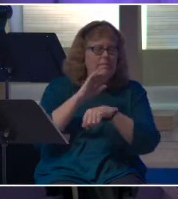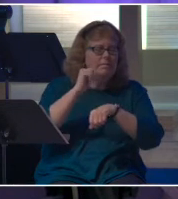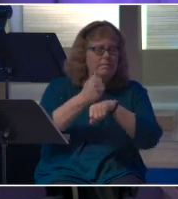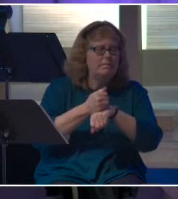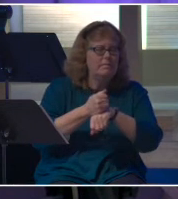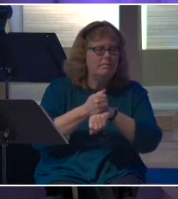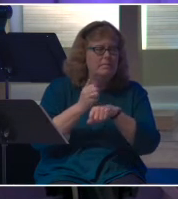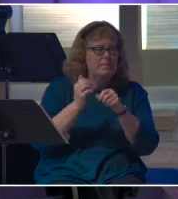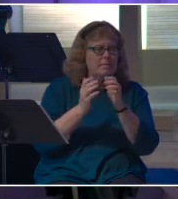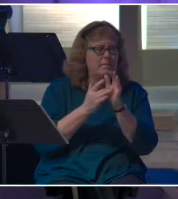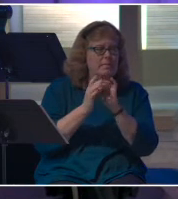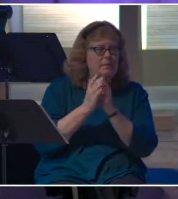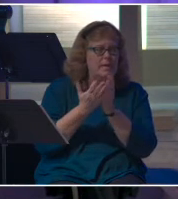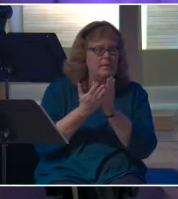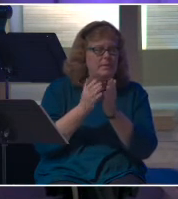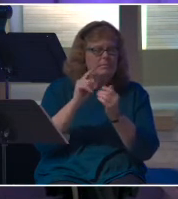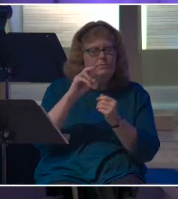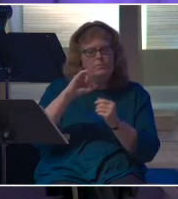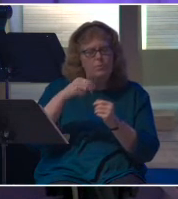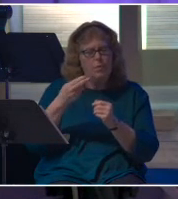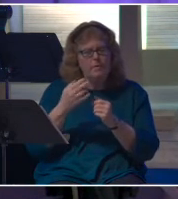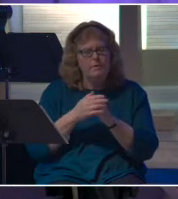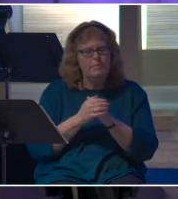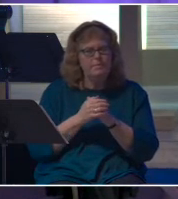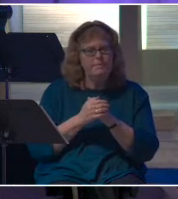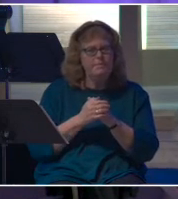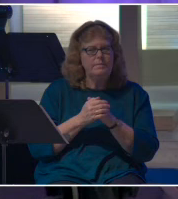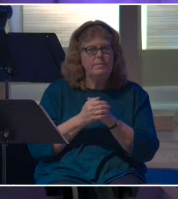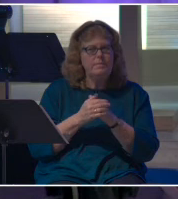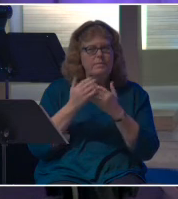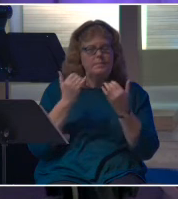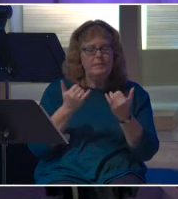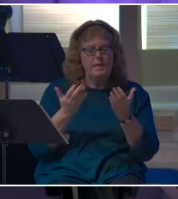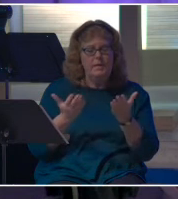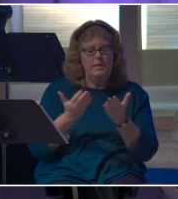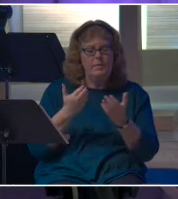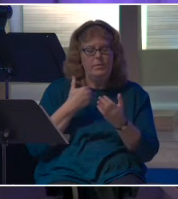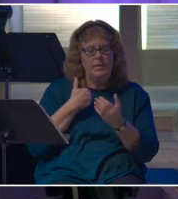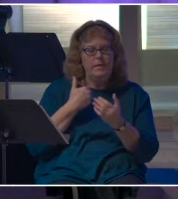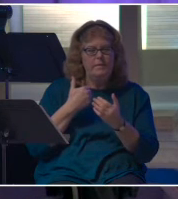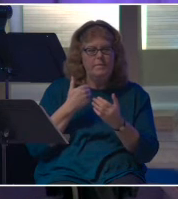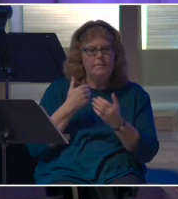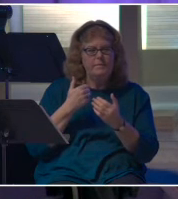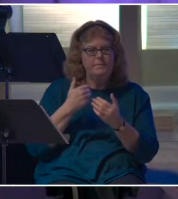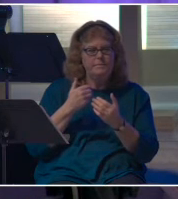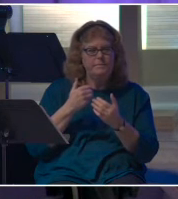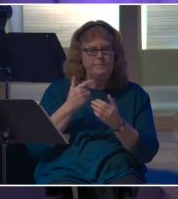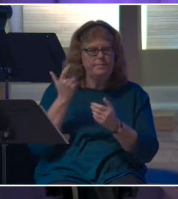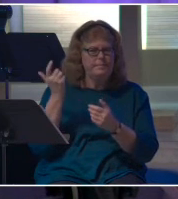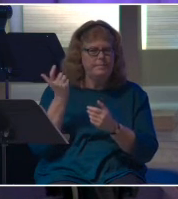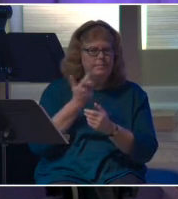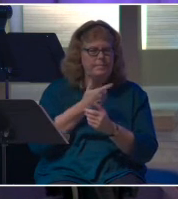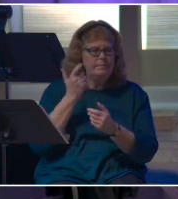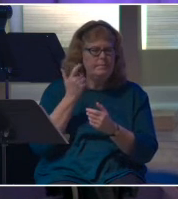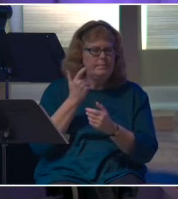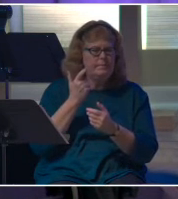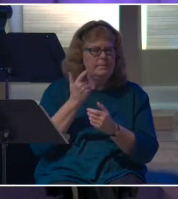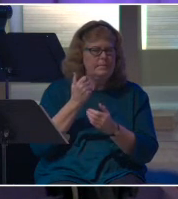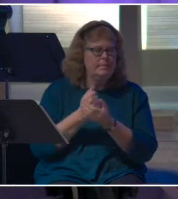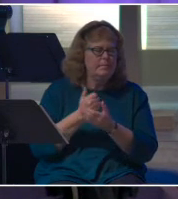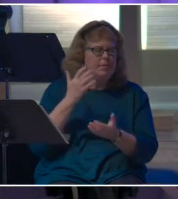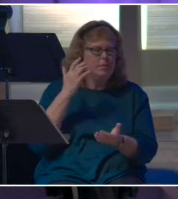established in the Torah. Now, here we have a handsome,